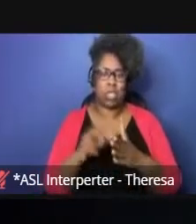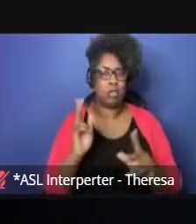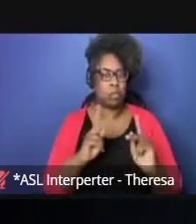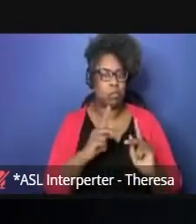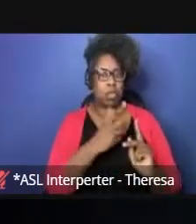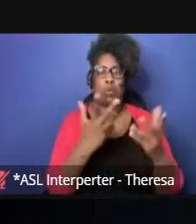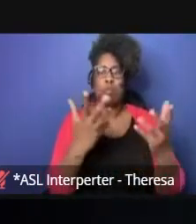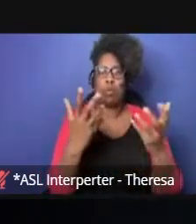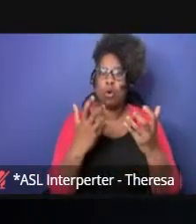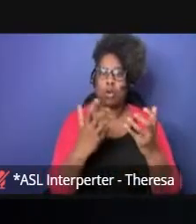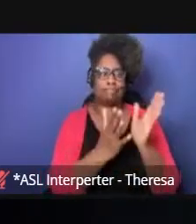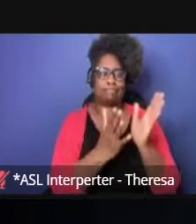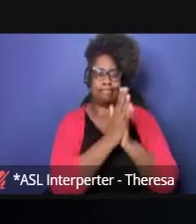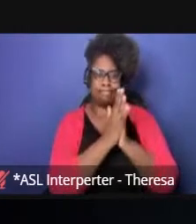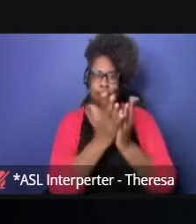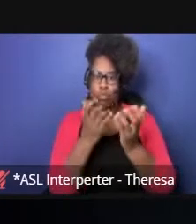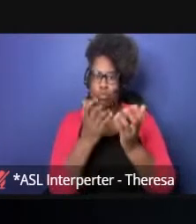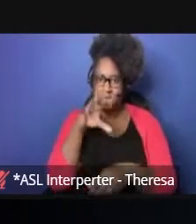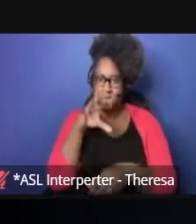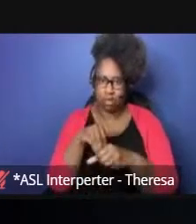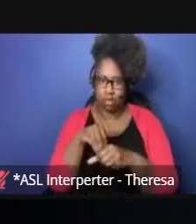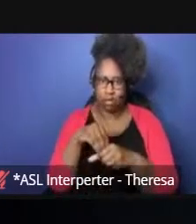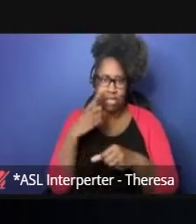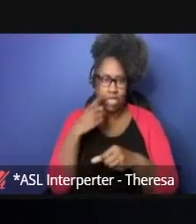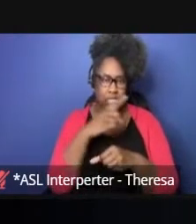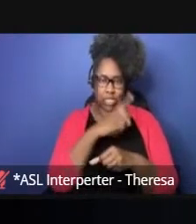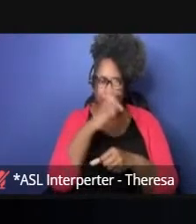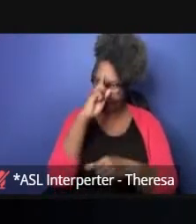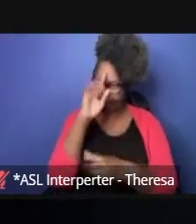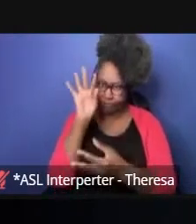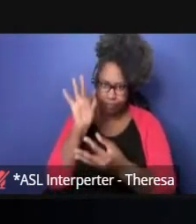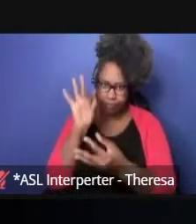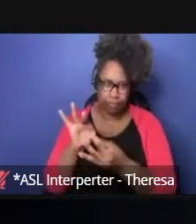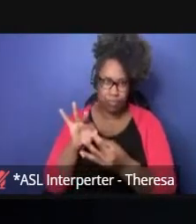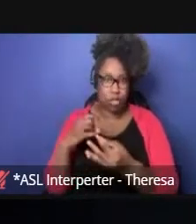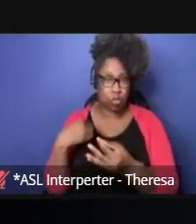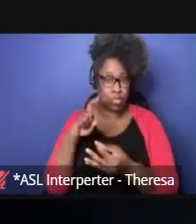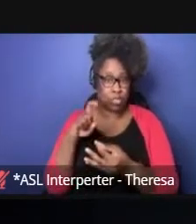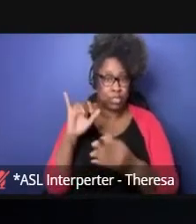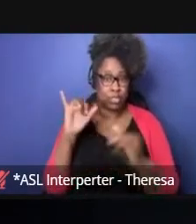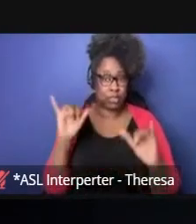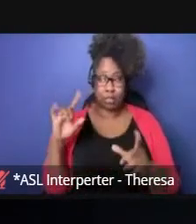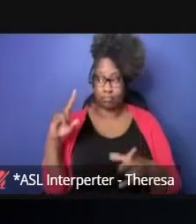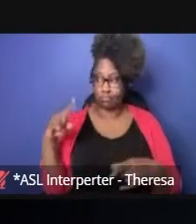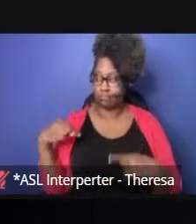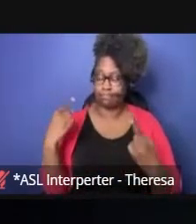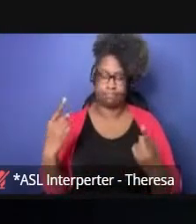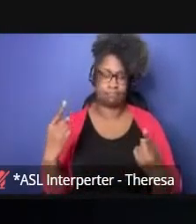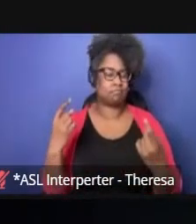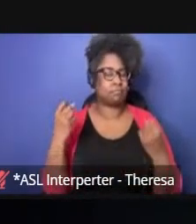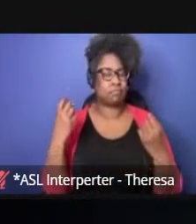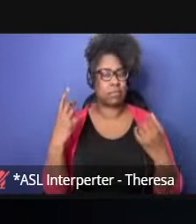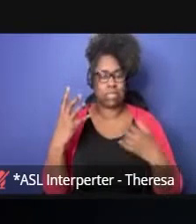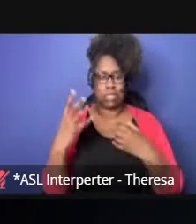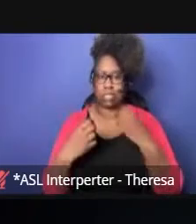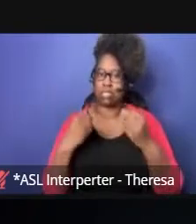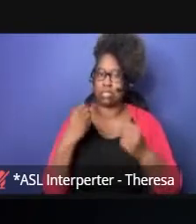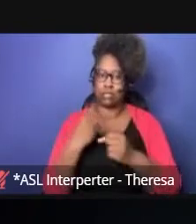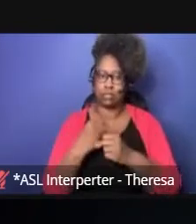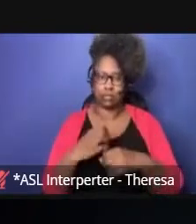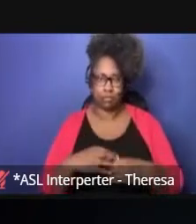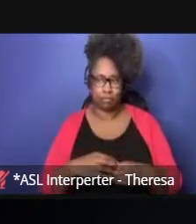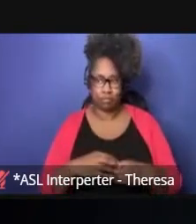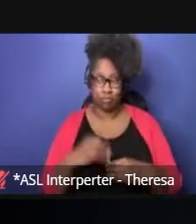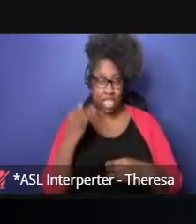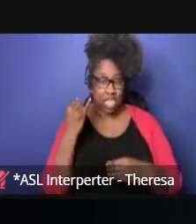of it just because they're engaged. And that's something we've needed in our county for a very long time. So if nothing comes